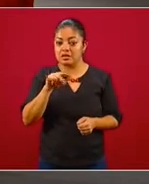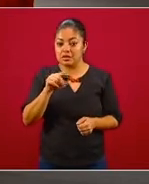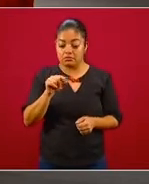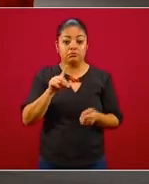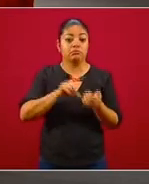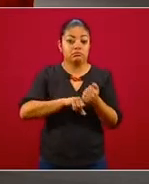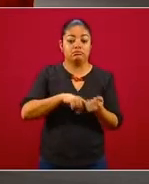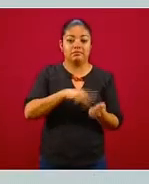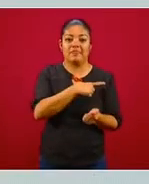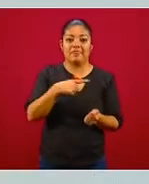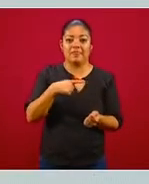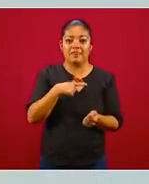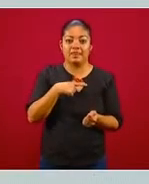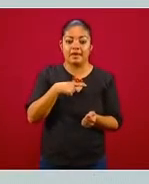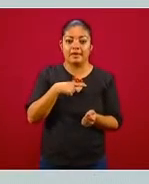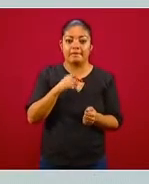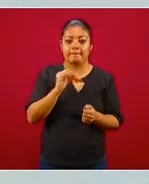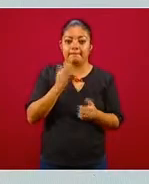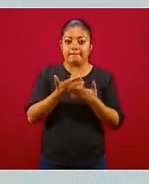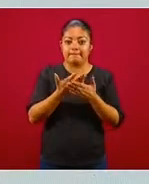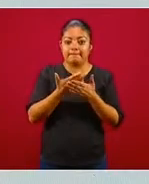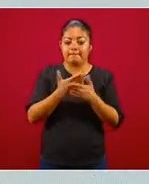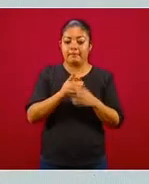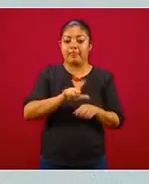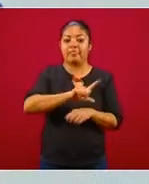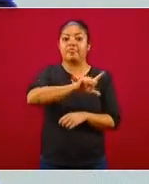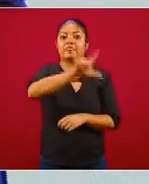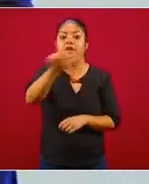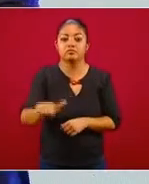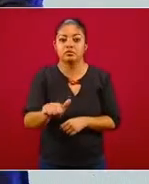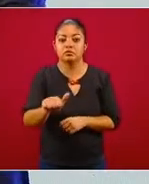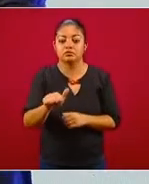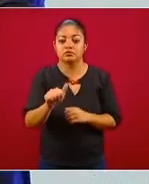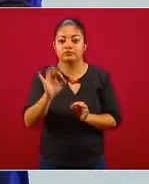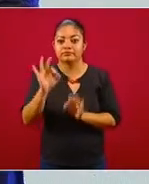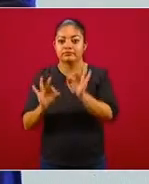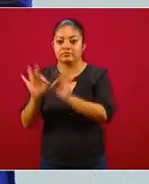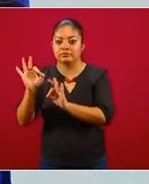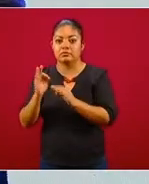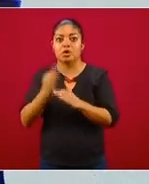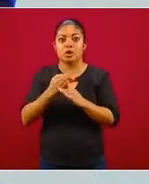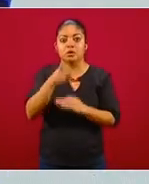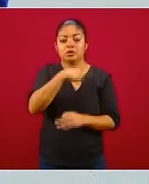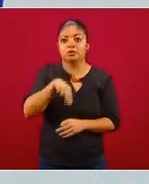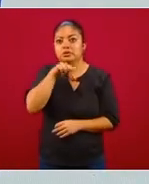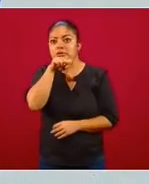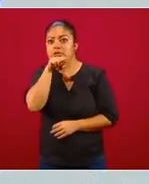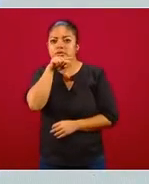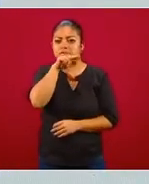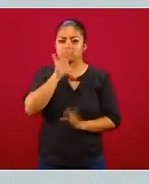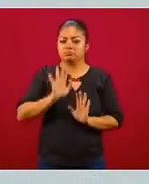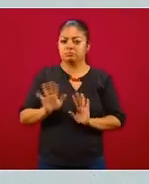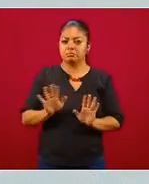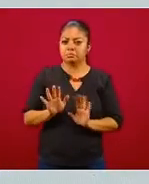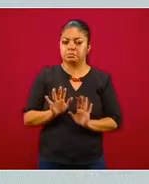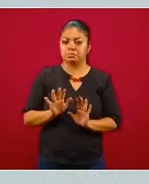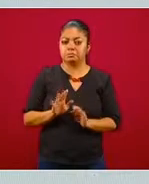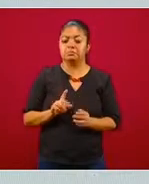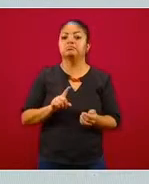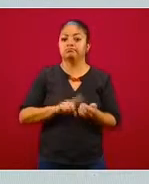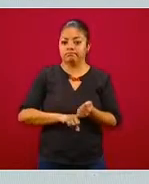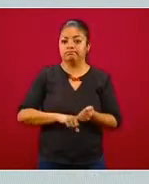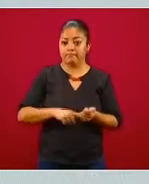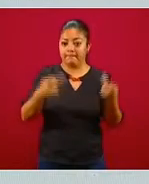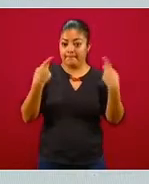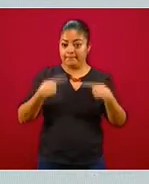underestimation of cases. So we are registering less cases than the ones that